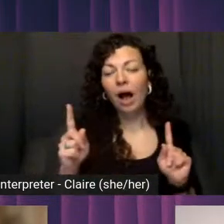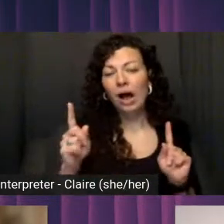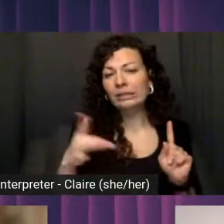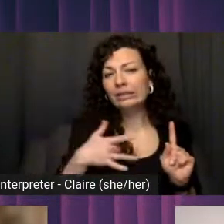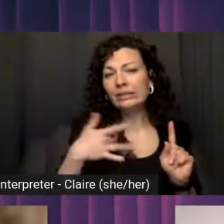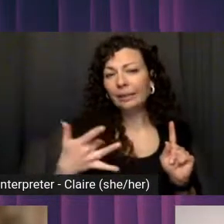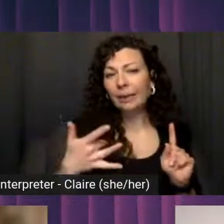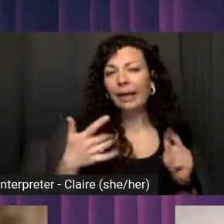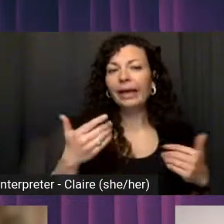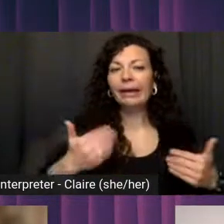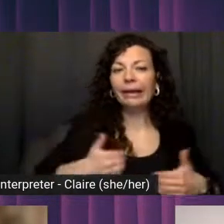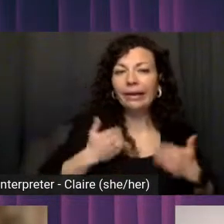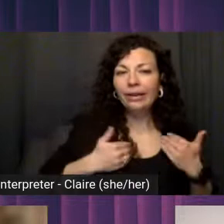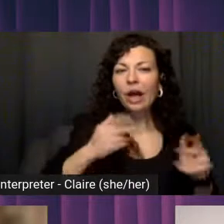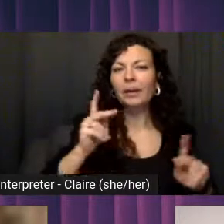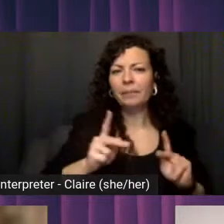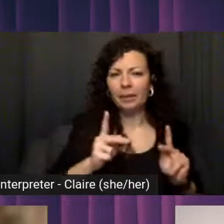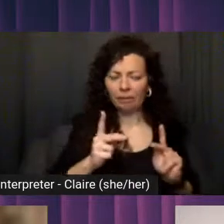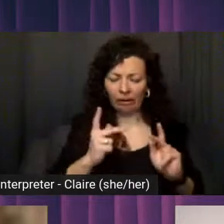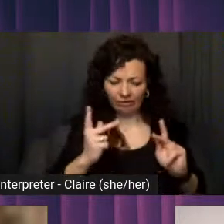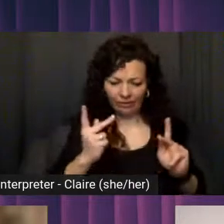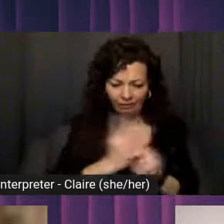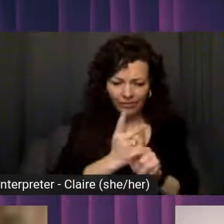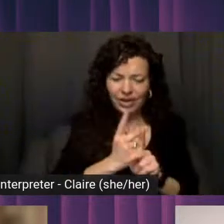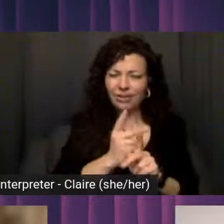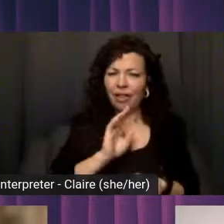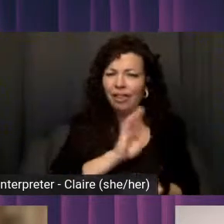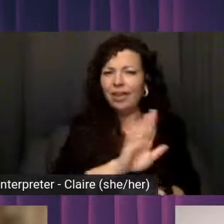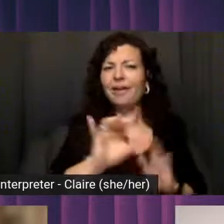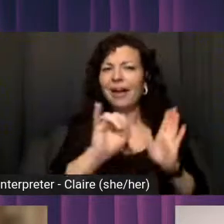who are exploring all kinds of parts of their identity.